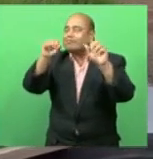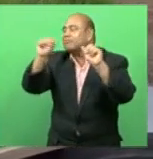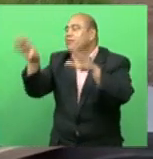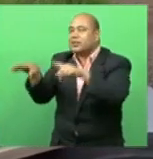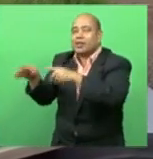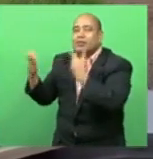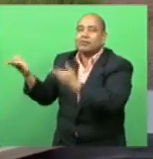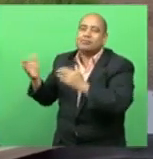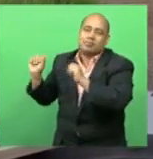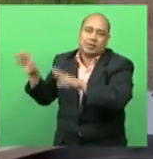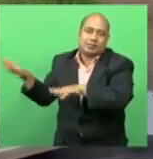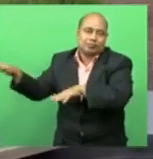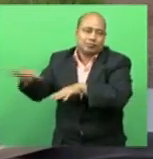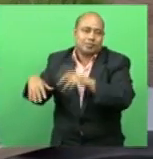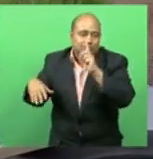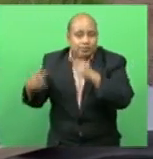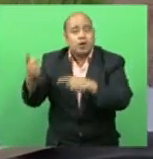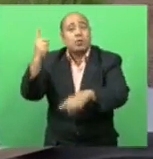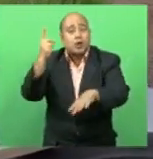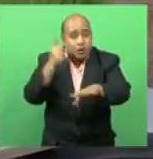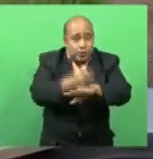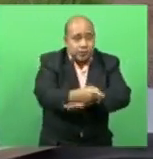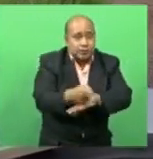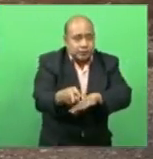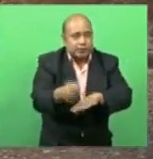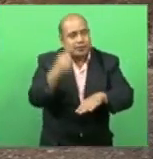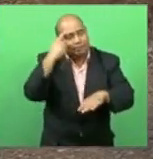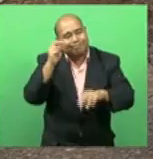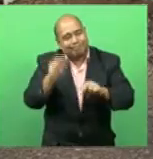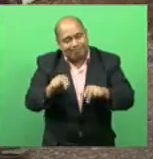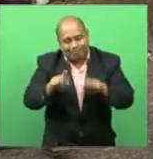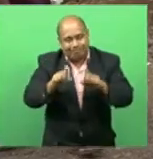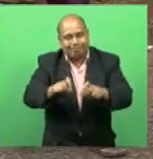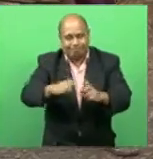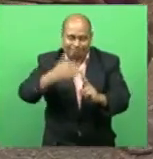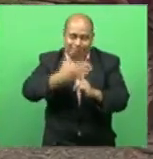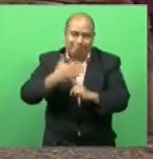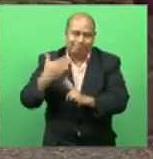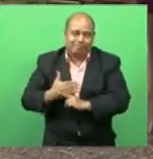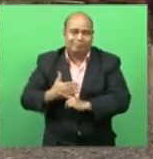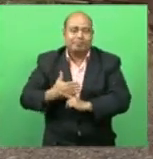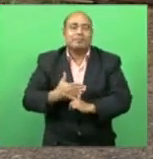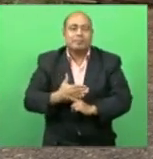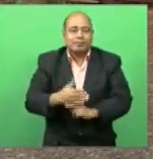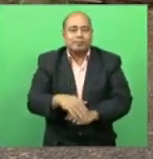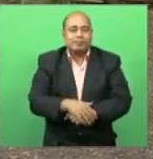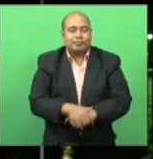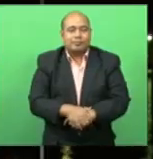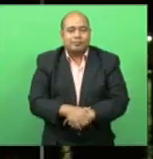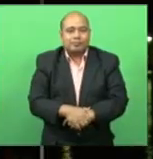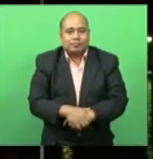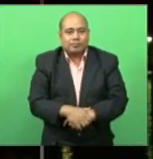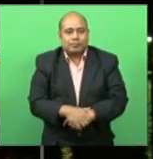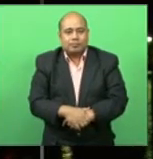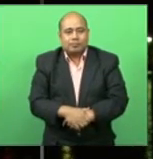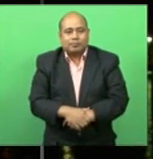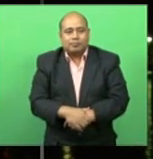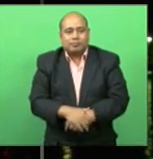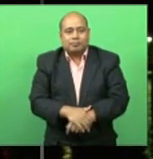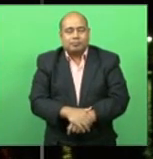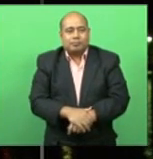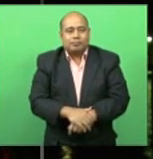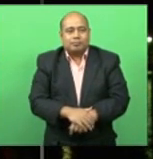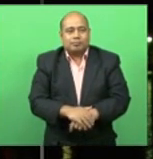more week remains before the residents of Vunivangi come out of lockdown. Eleanor Turangaivu, FBC News. 2 men charged